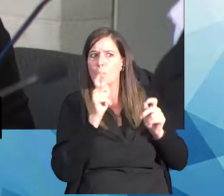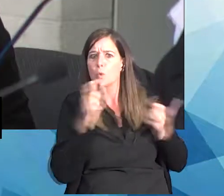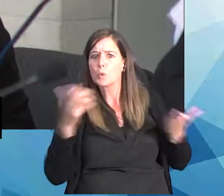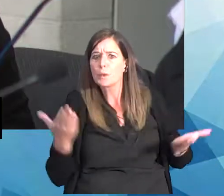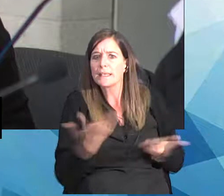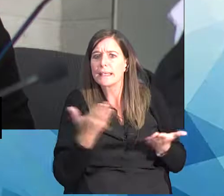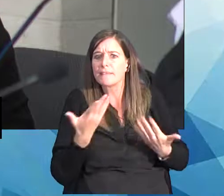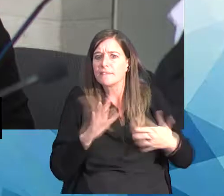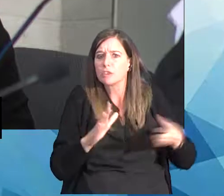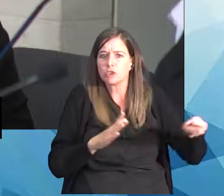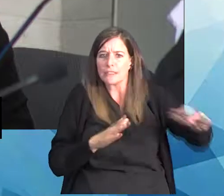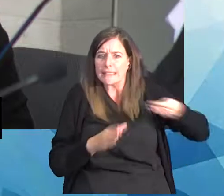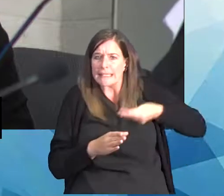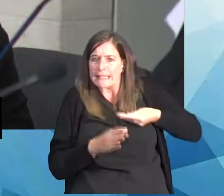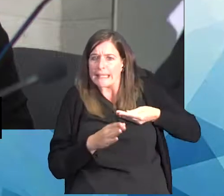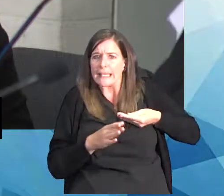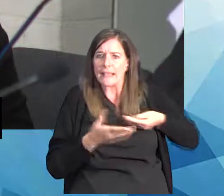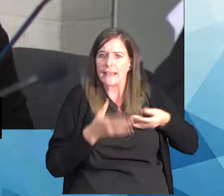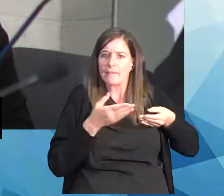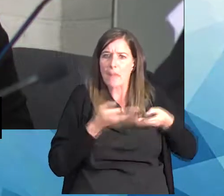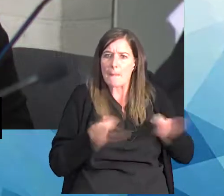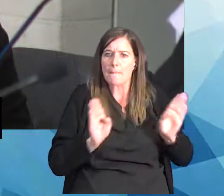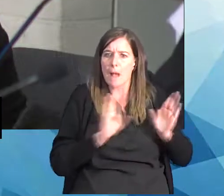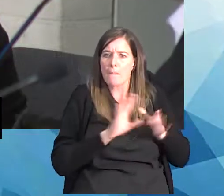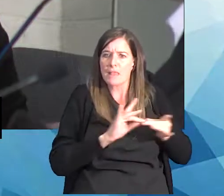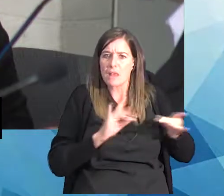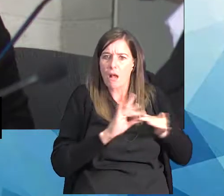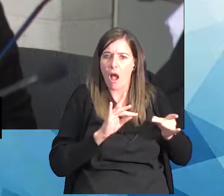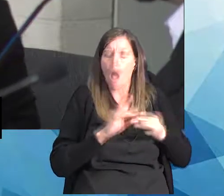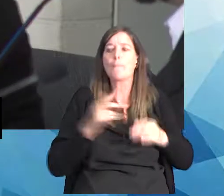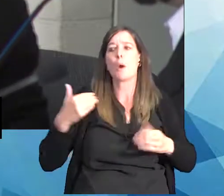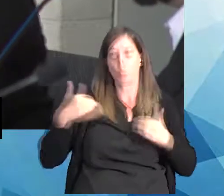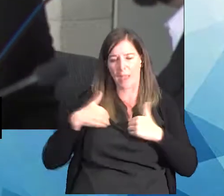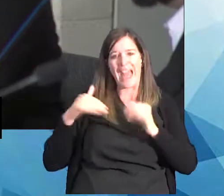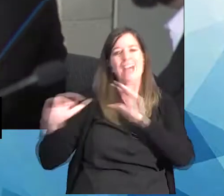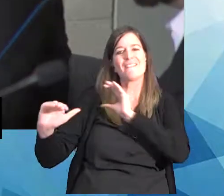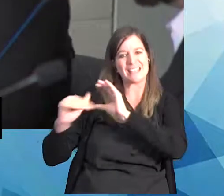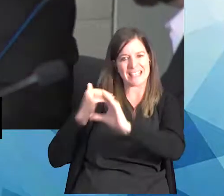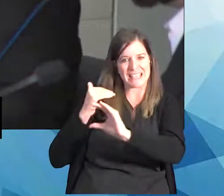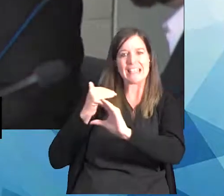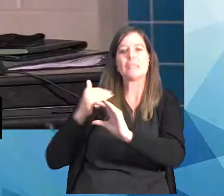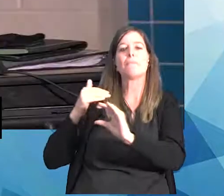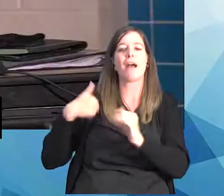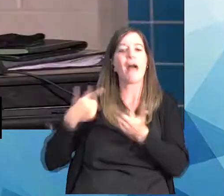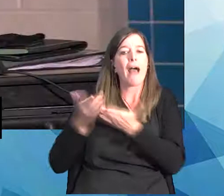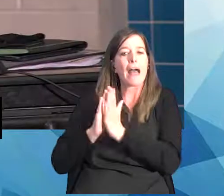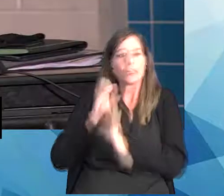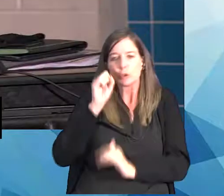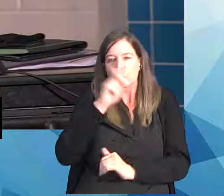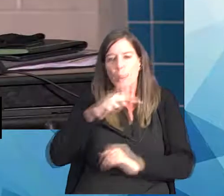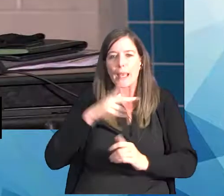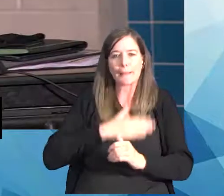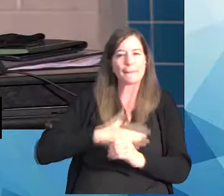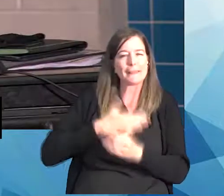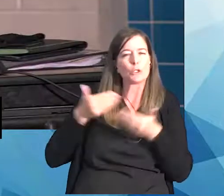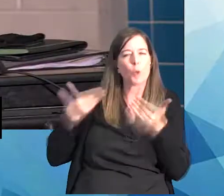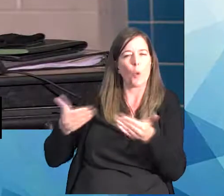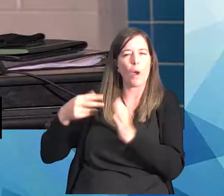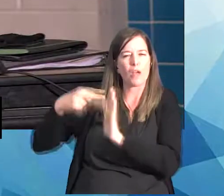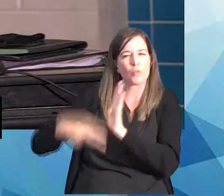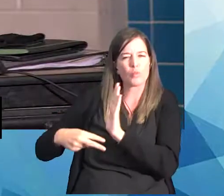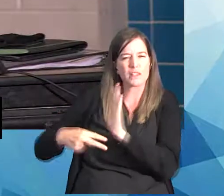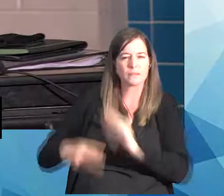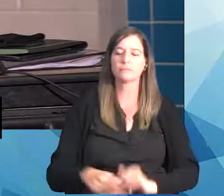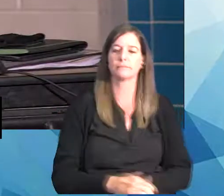was timely received, and I'd ask Sue Kay to read it. Thank you. It